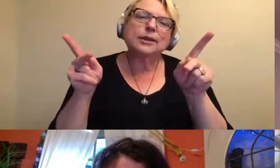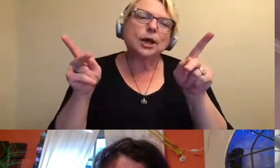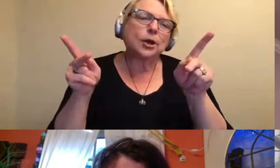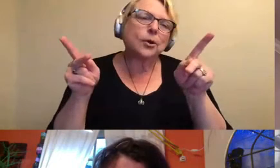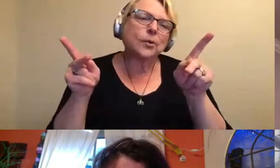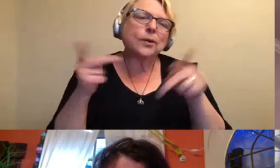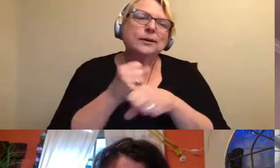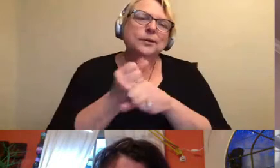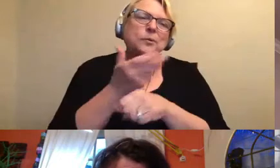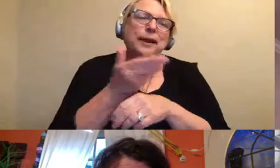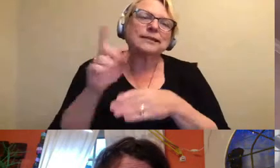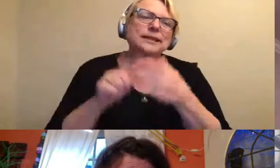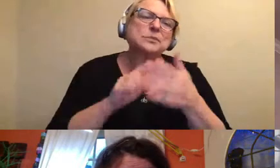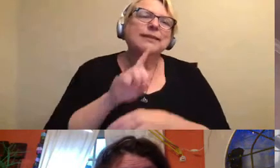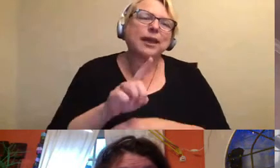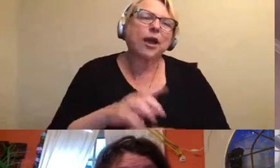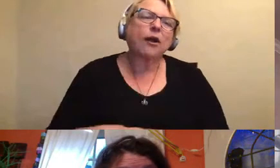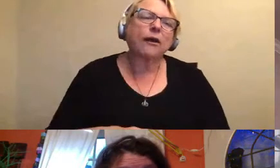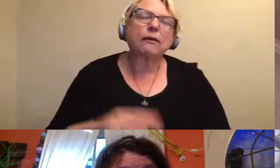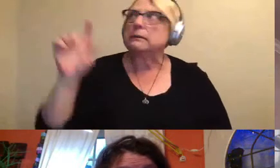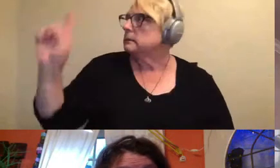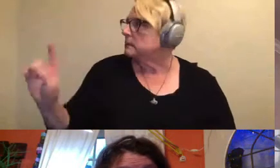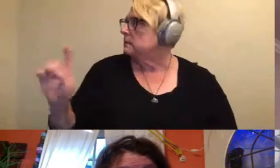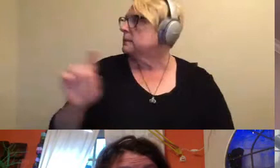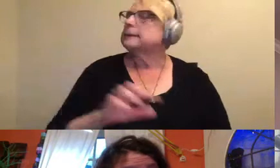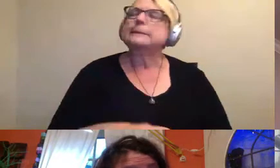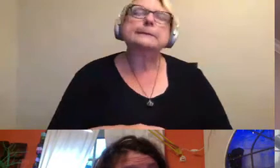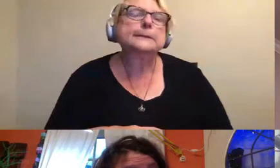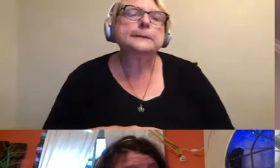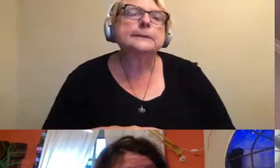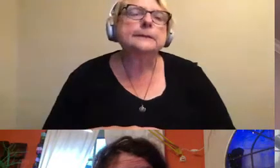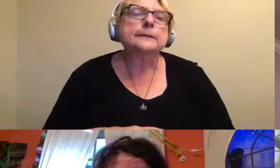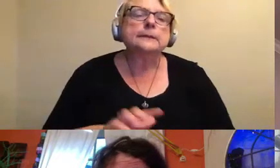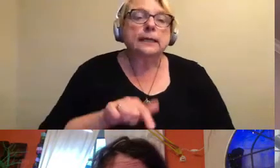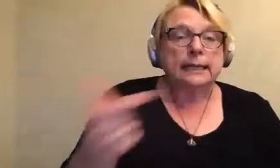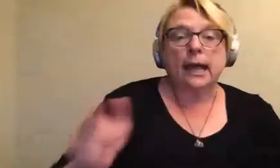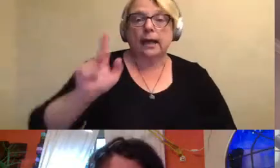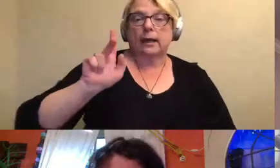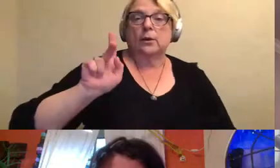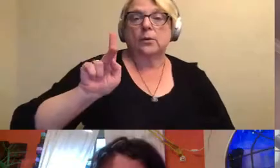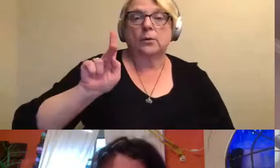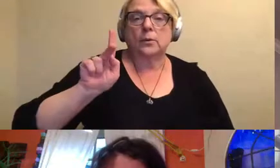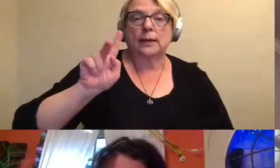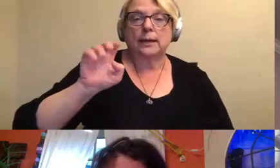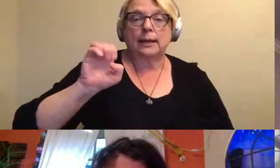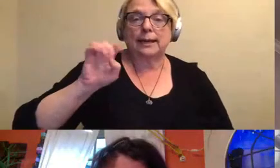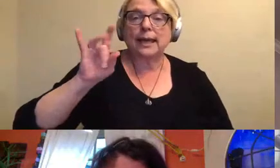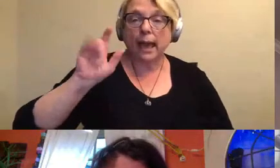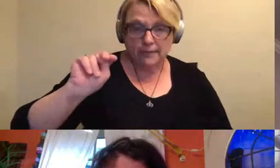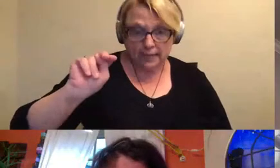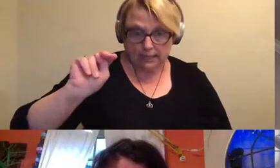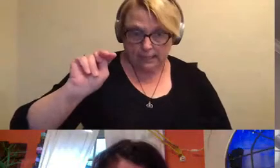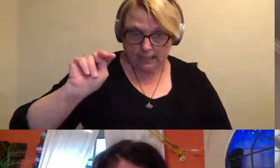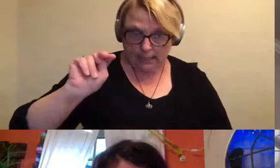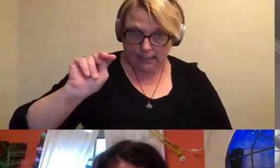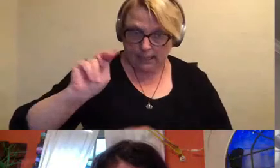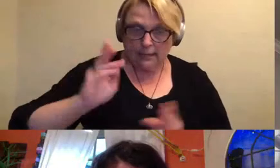make things what they are. Okay, so Kevin, I believe we're going to move into